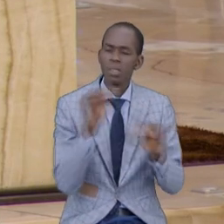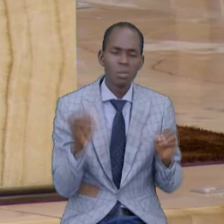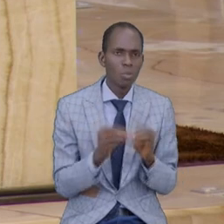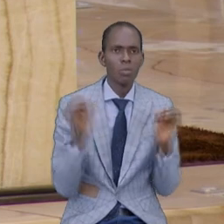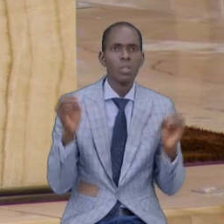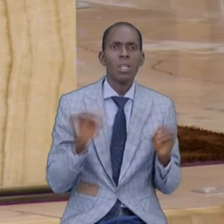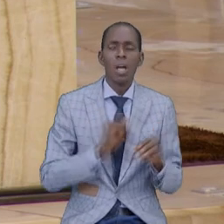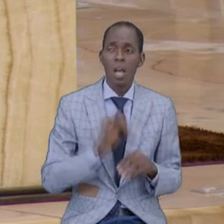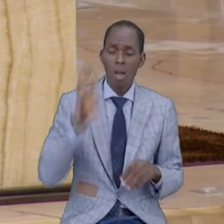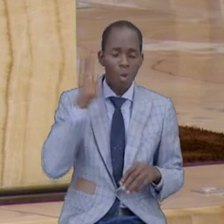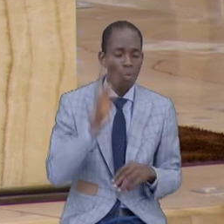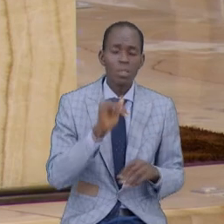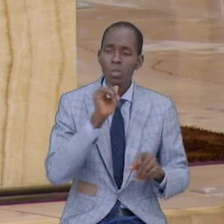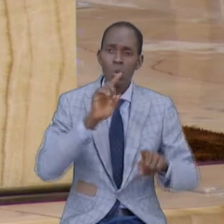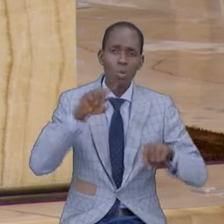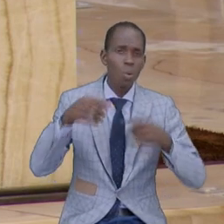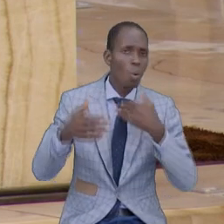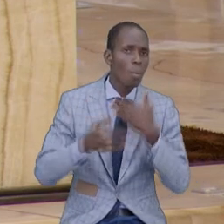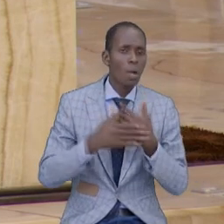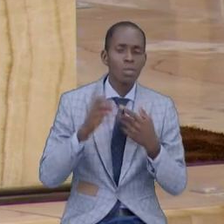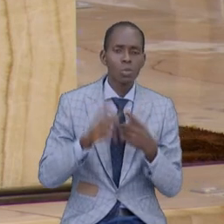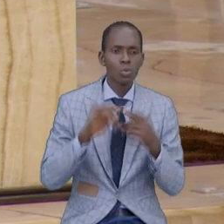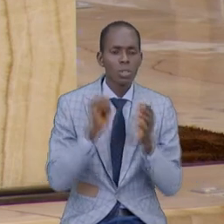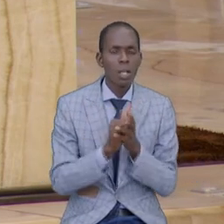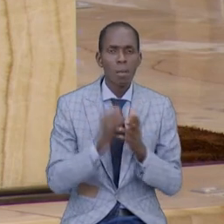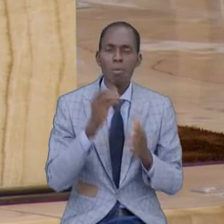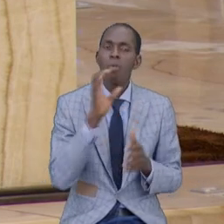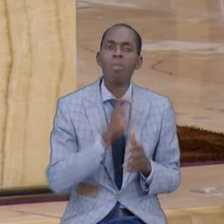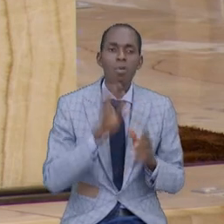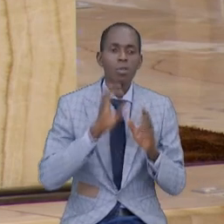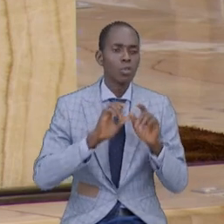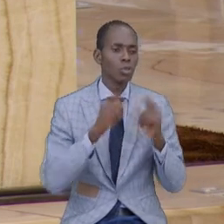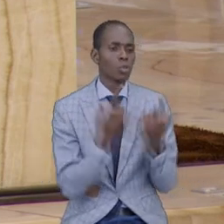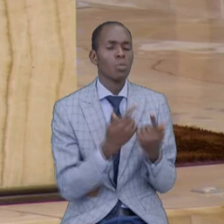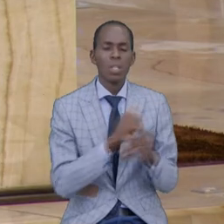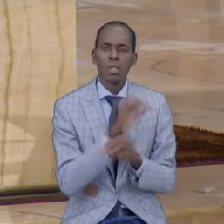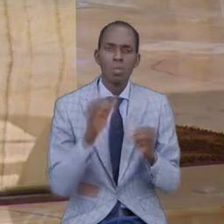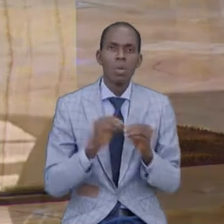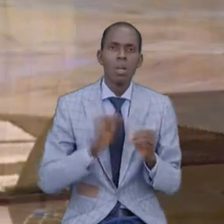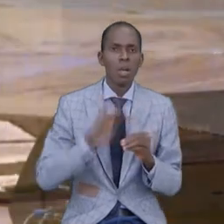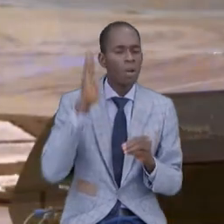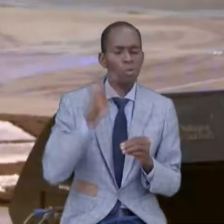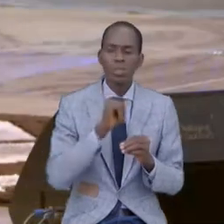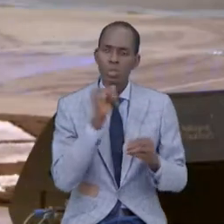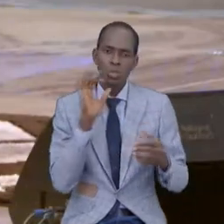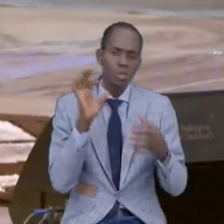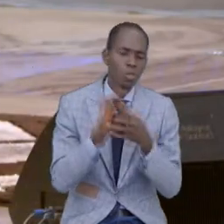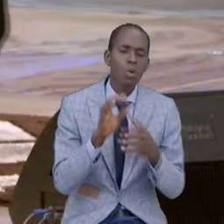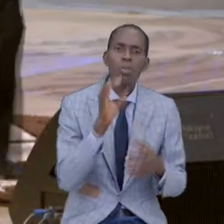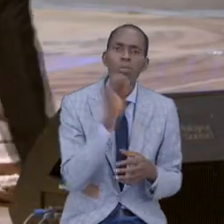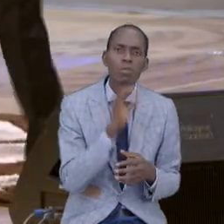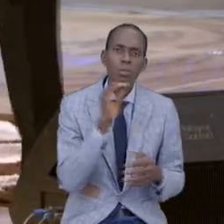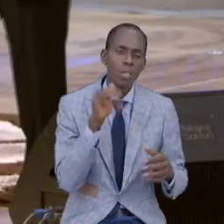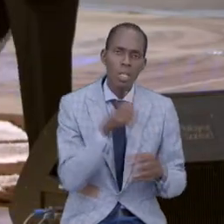anymore. I will not go back to that gang anymore. I will not go back to that occultism